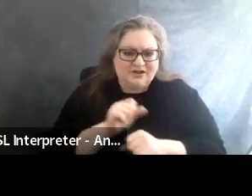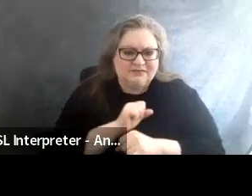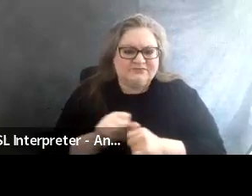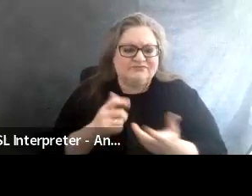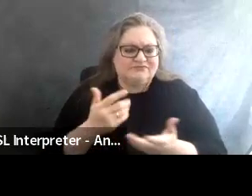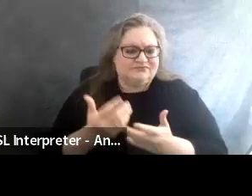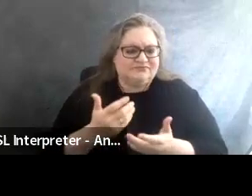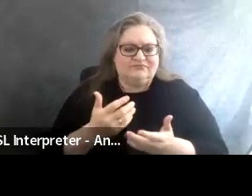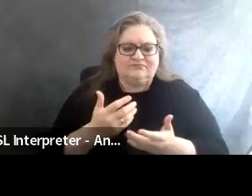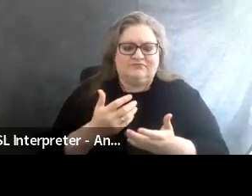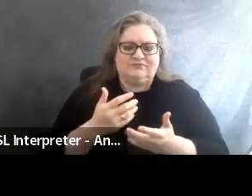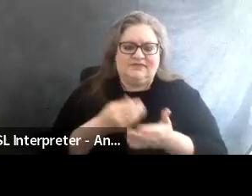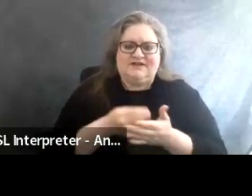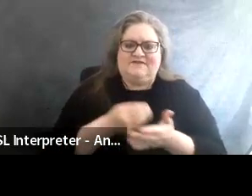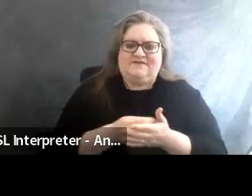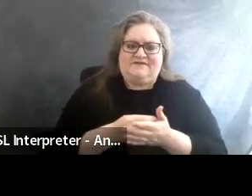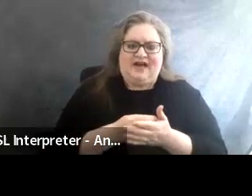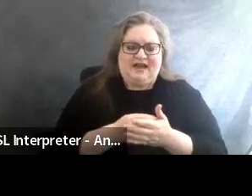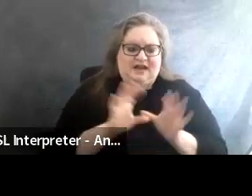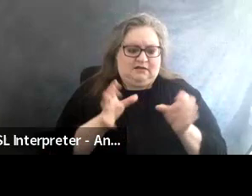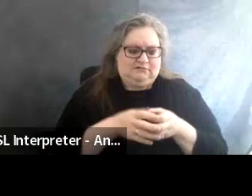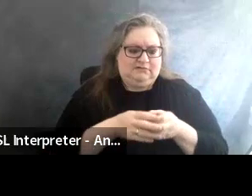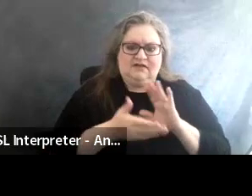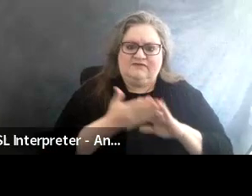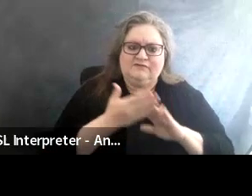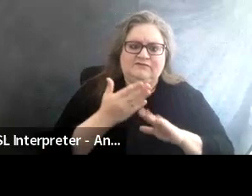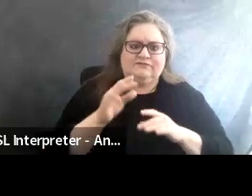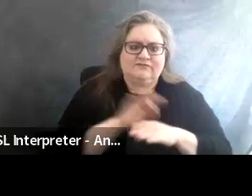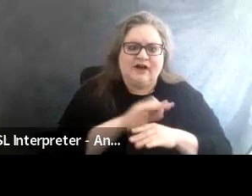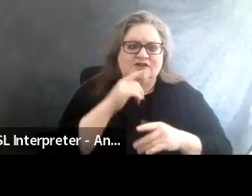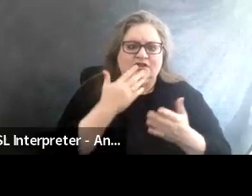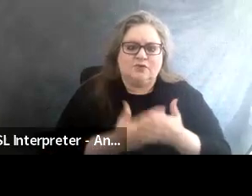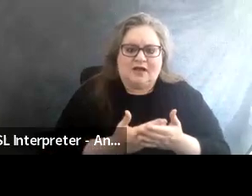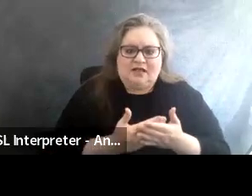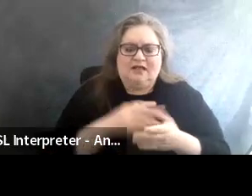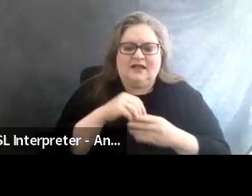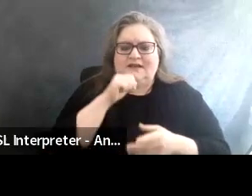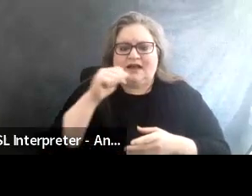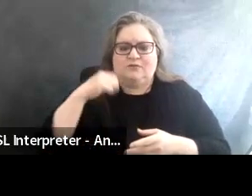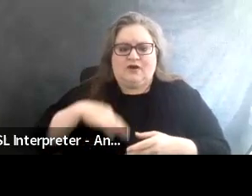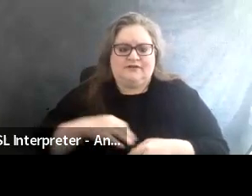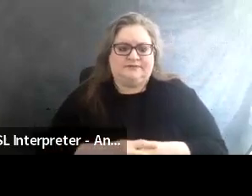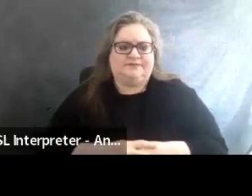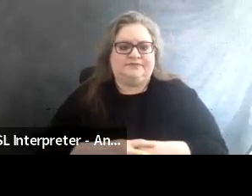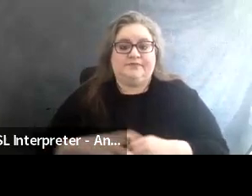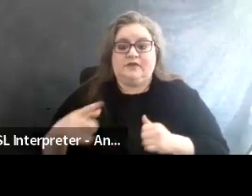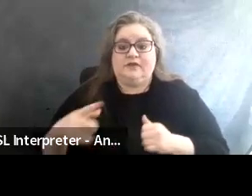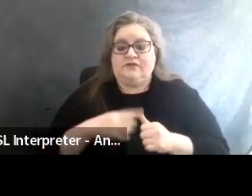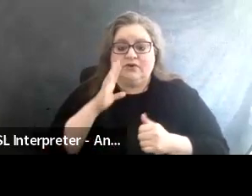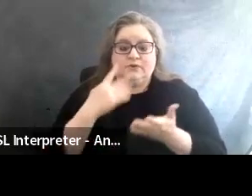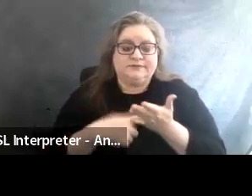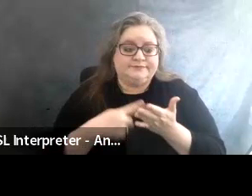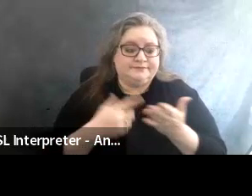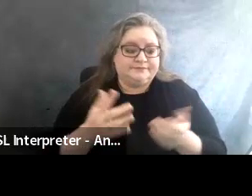our finance house functioning and functioning well in our nonprofit organizations? So the first thing we're going to talk about